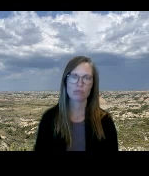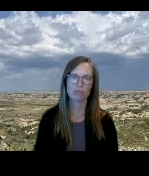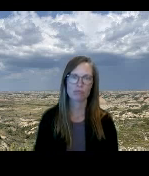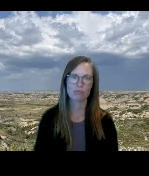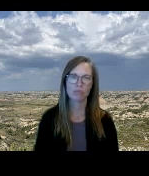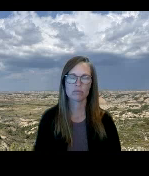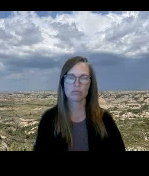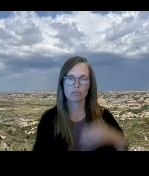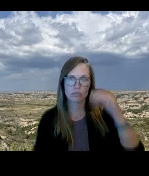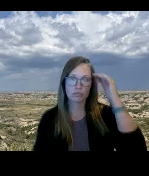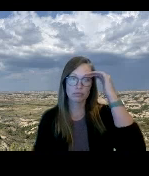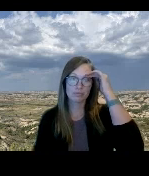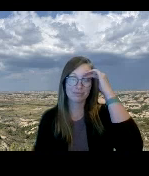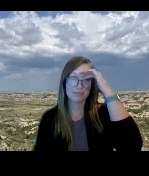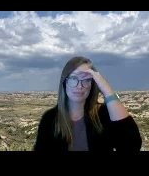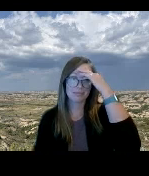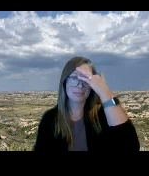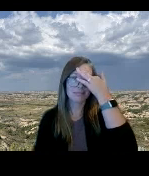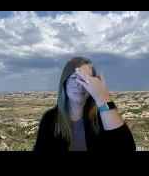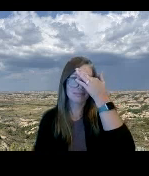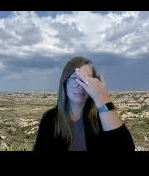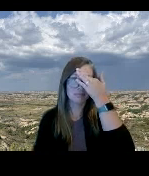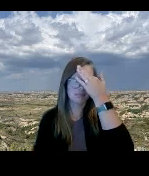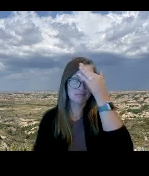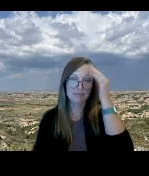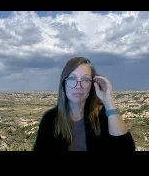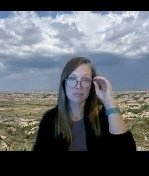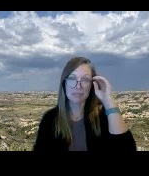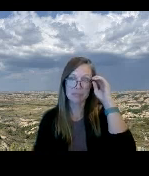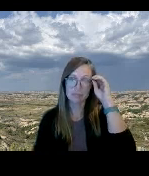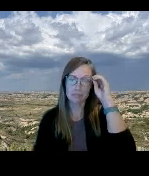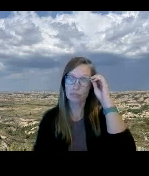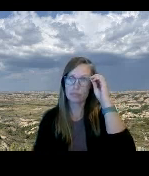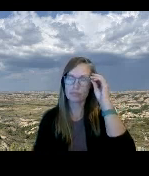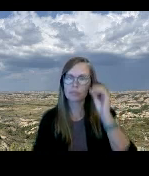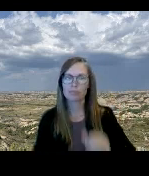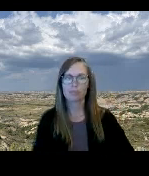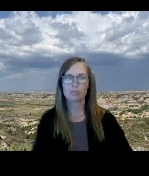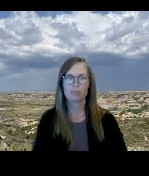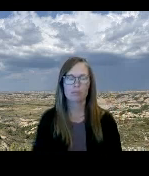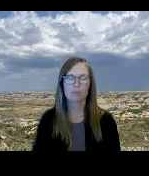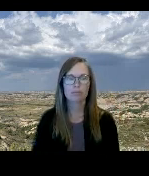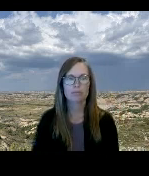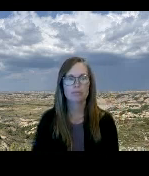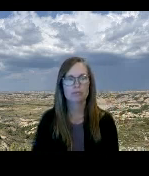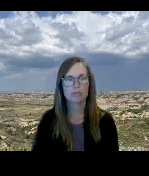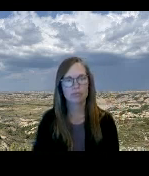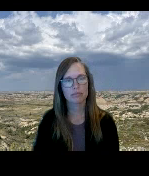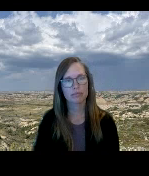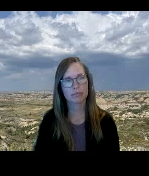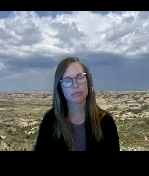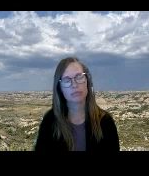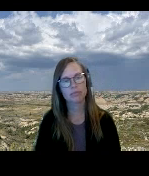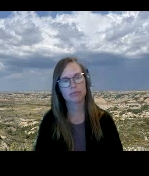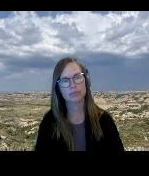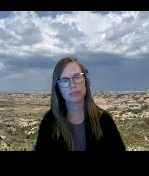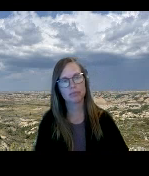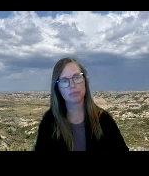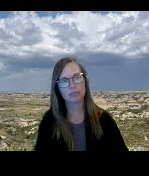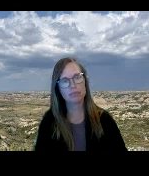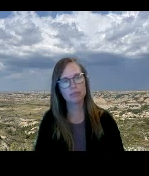just one more reason why I'm visiting with this community today. So in 2023, we had 560 clients use